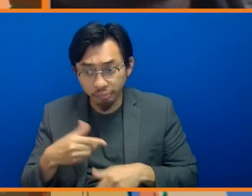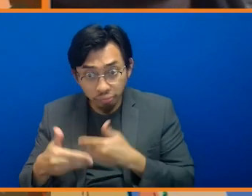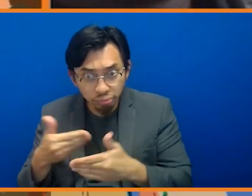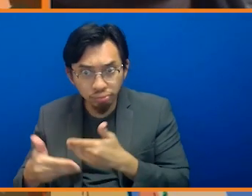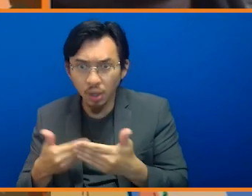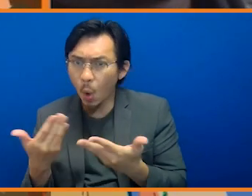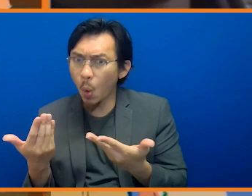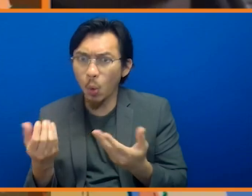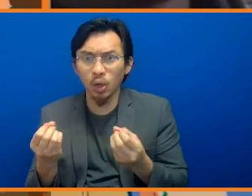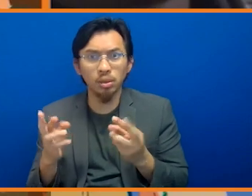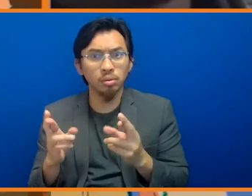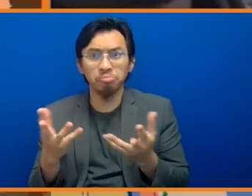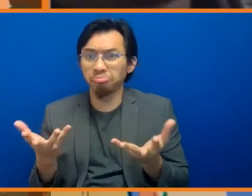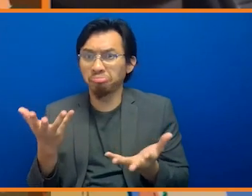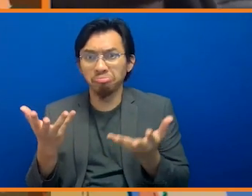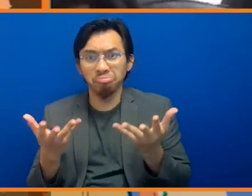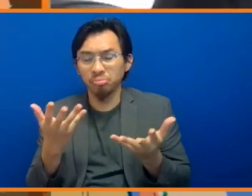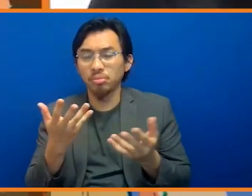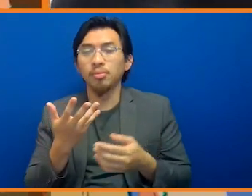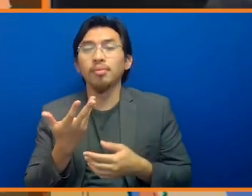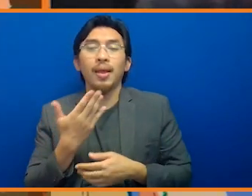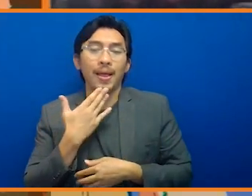very much.